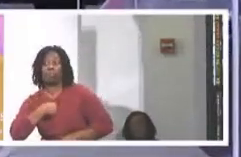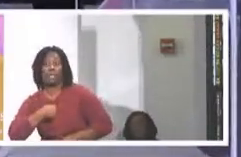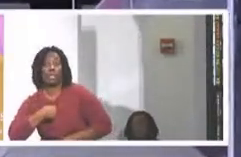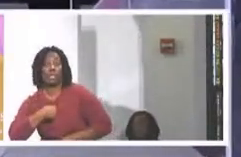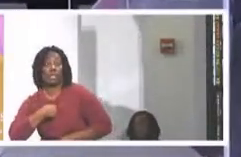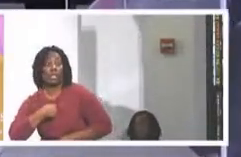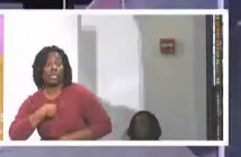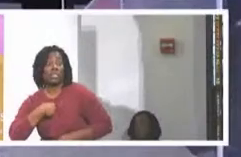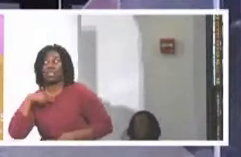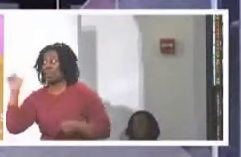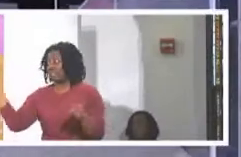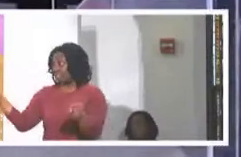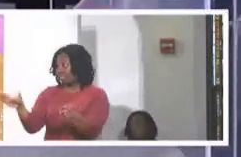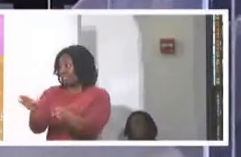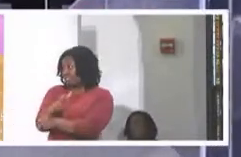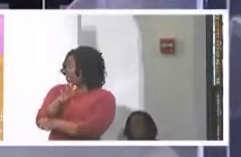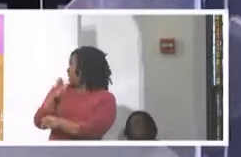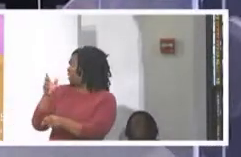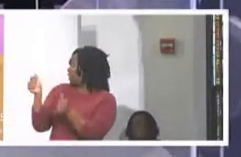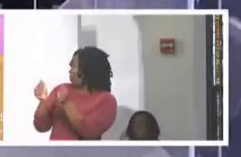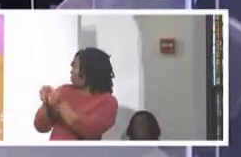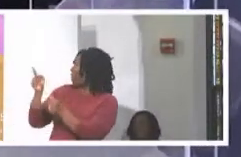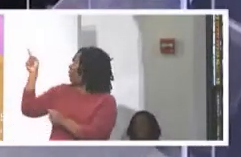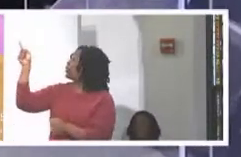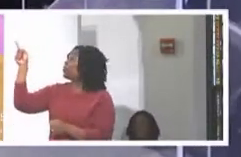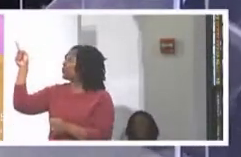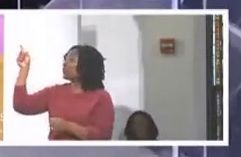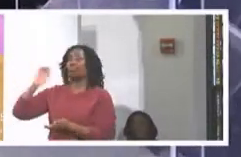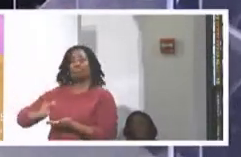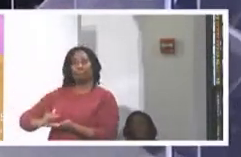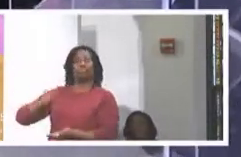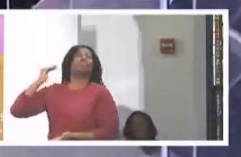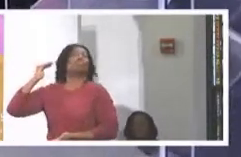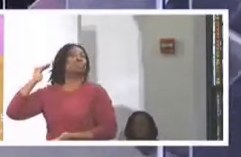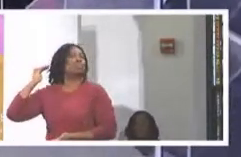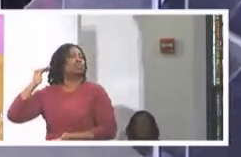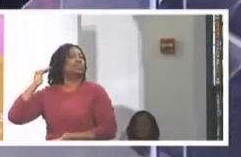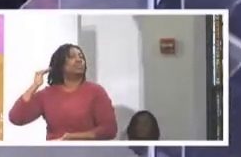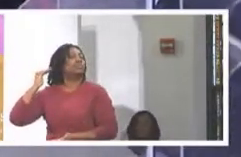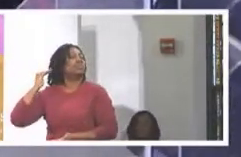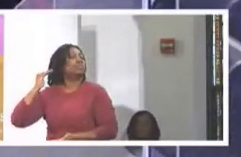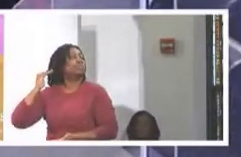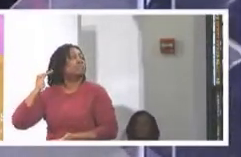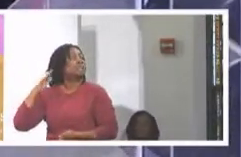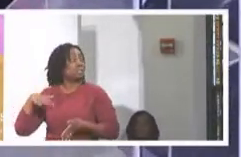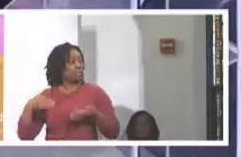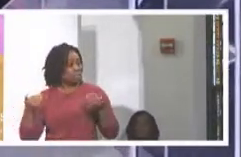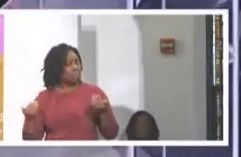So that you can fill me up.